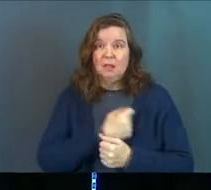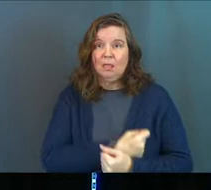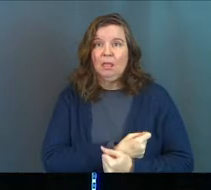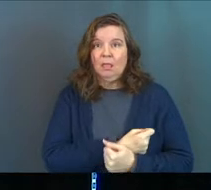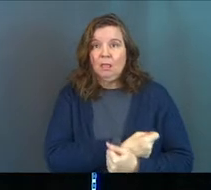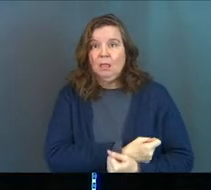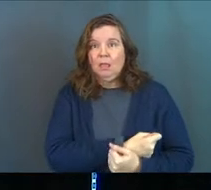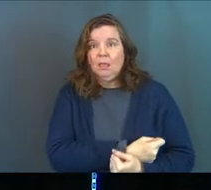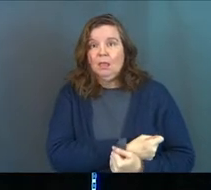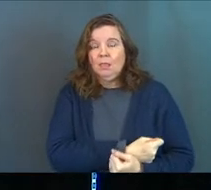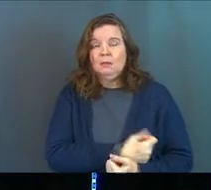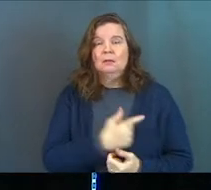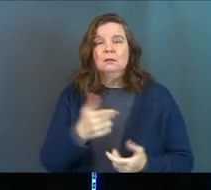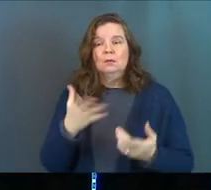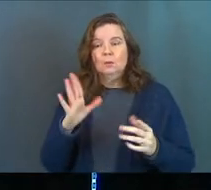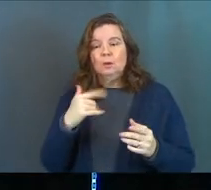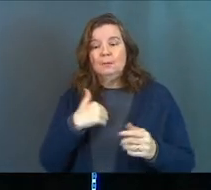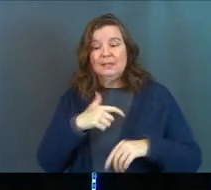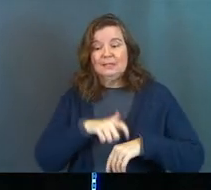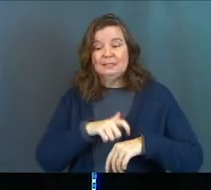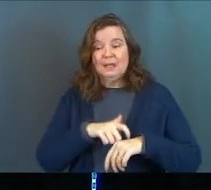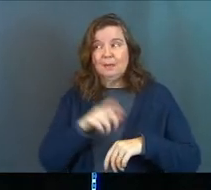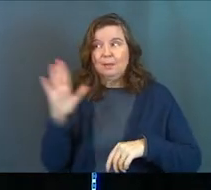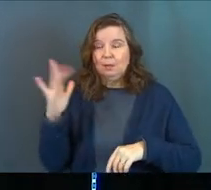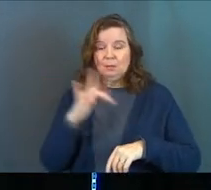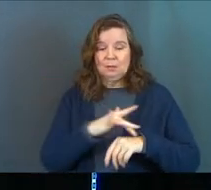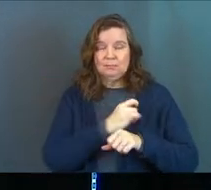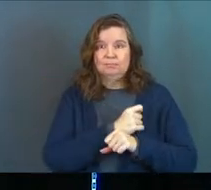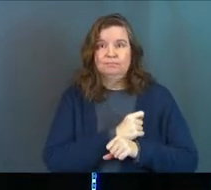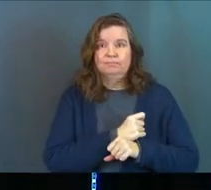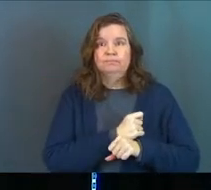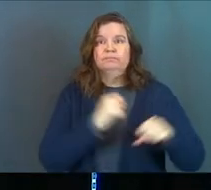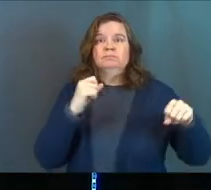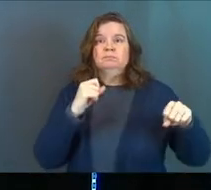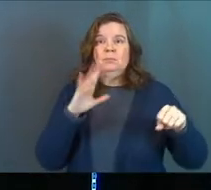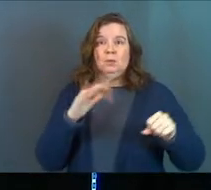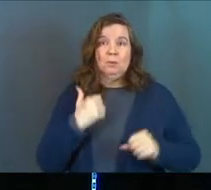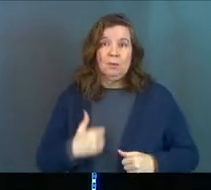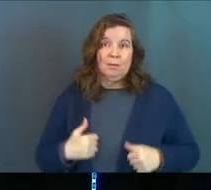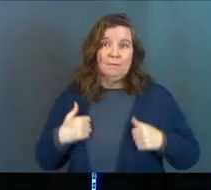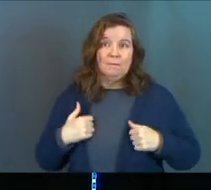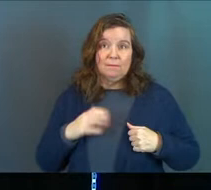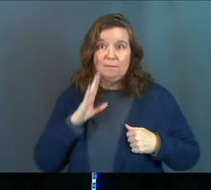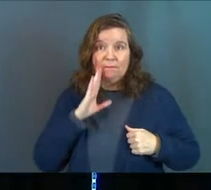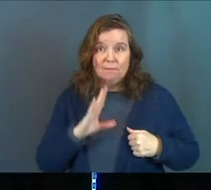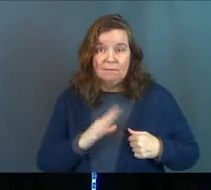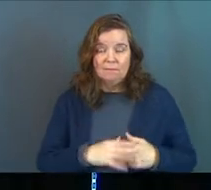bondage, and this is going to be the time that he's going to bring breakthrough into your life.